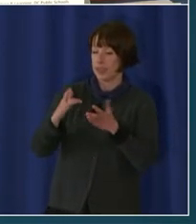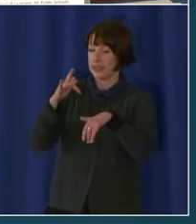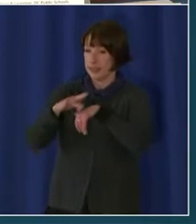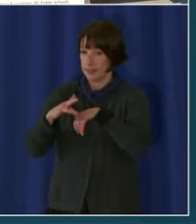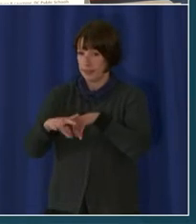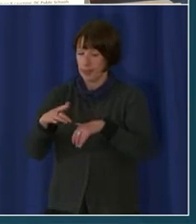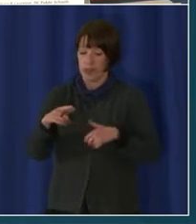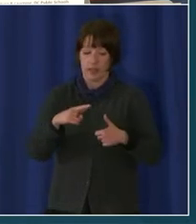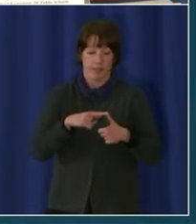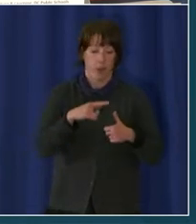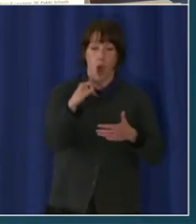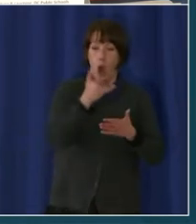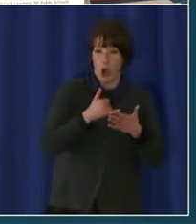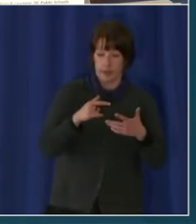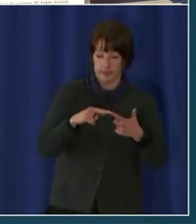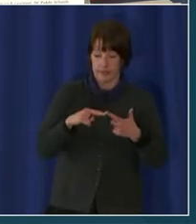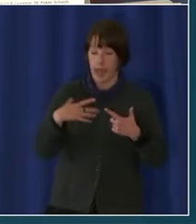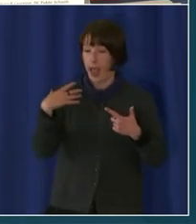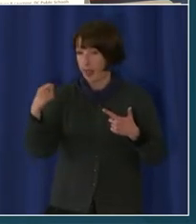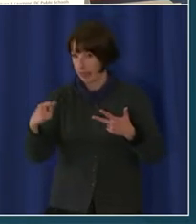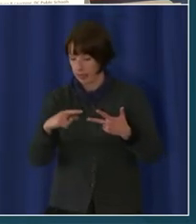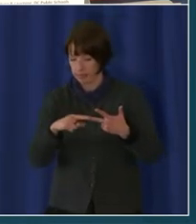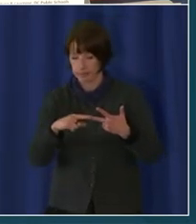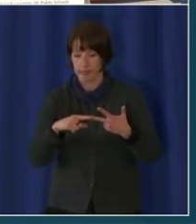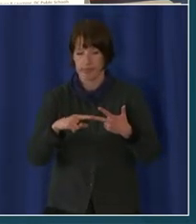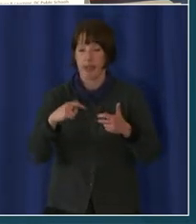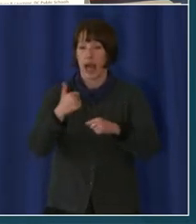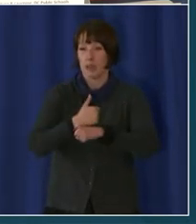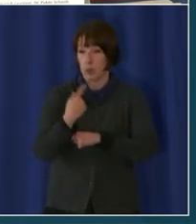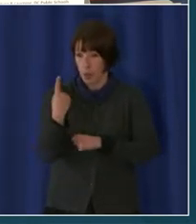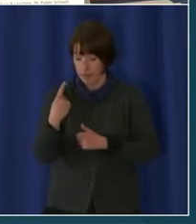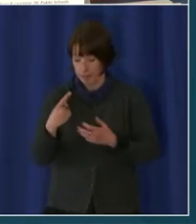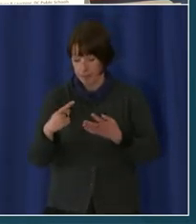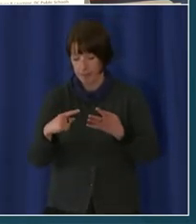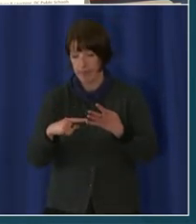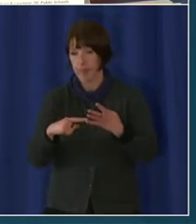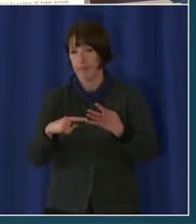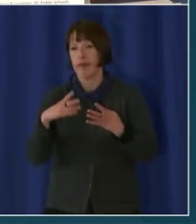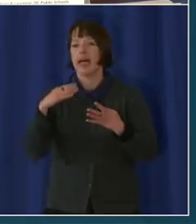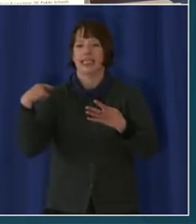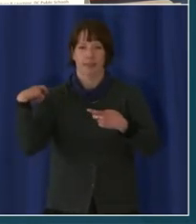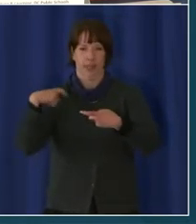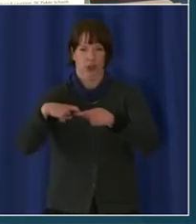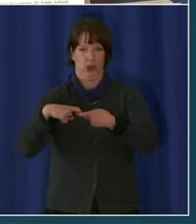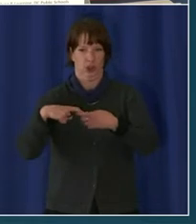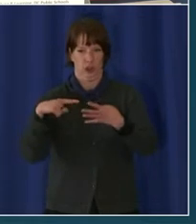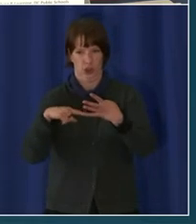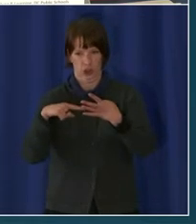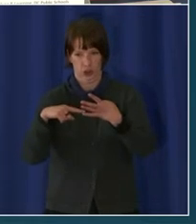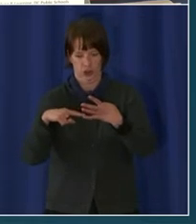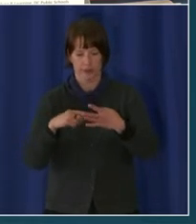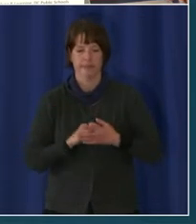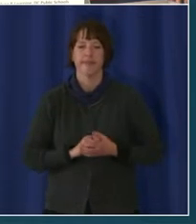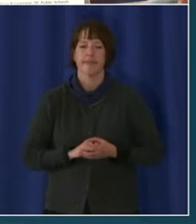available in art, health, Algebra 1, and Spanish.